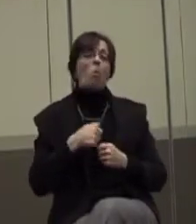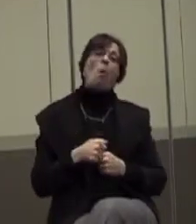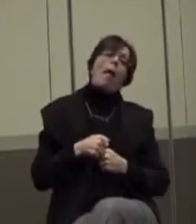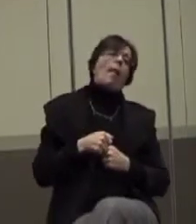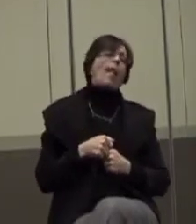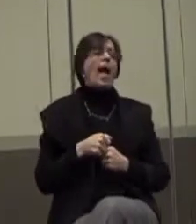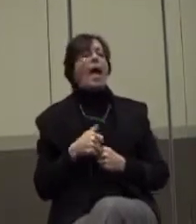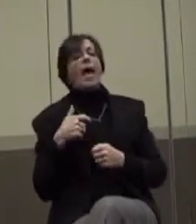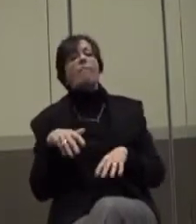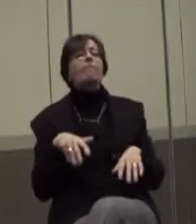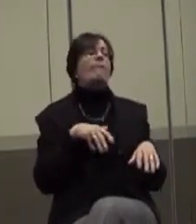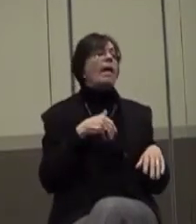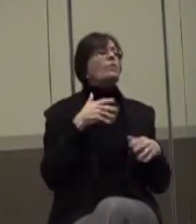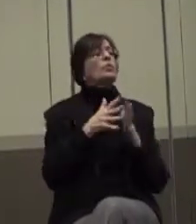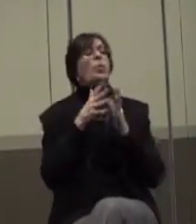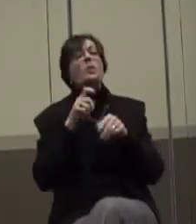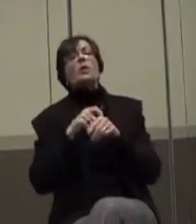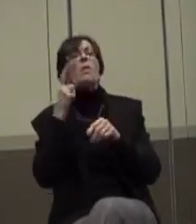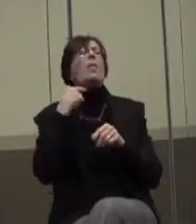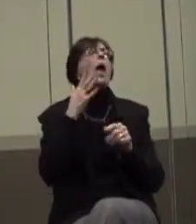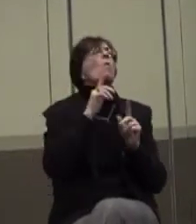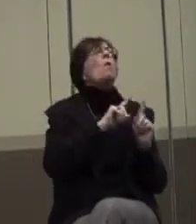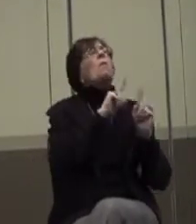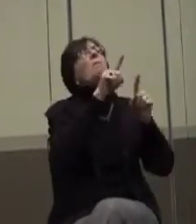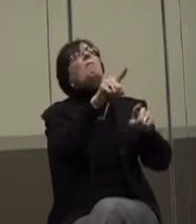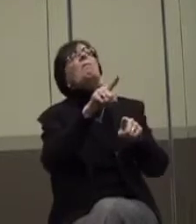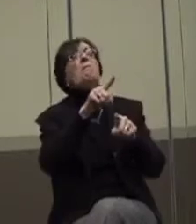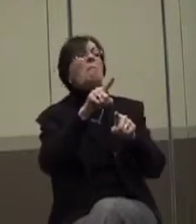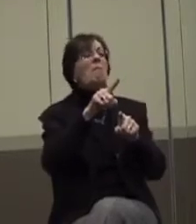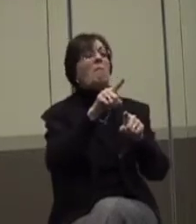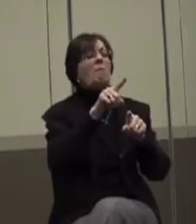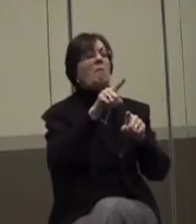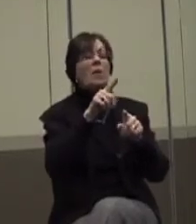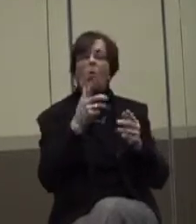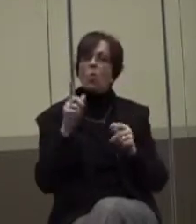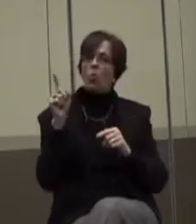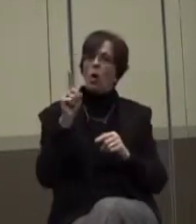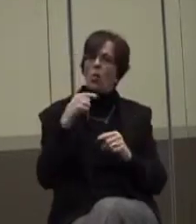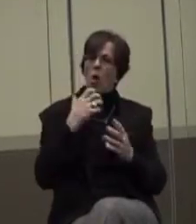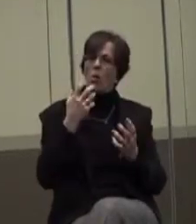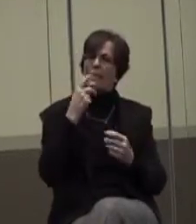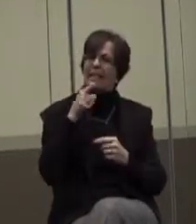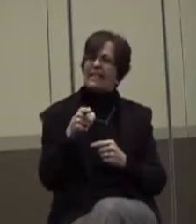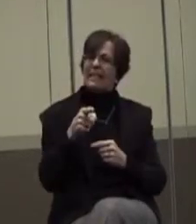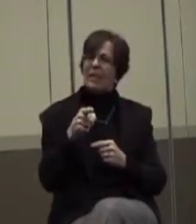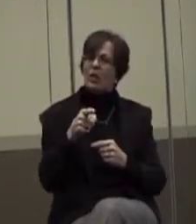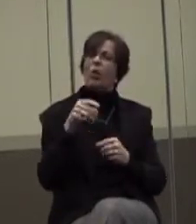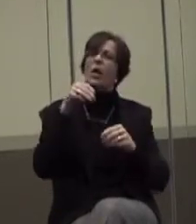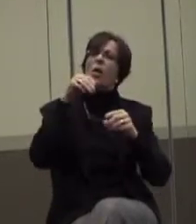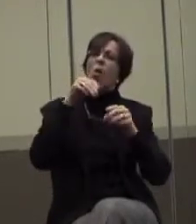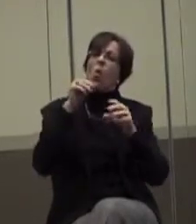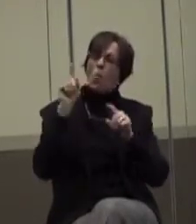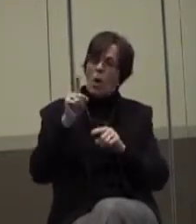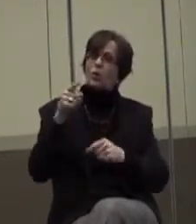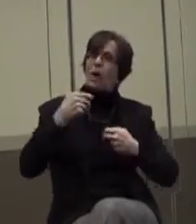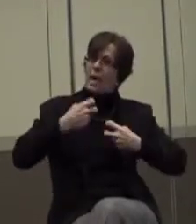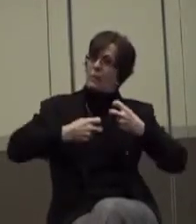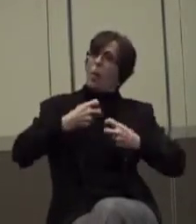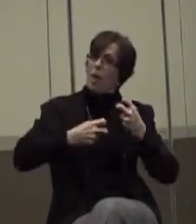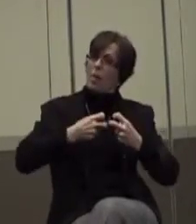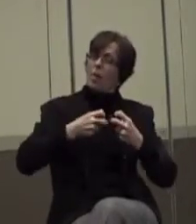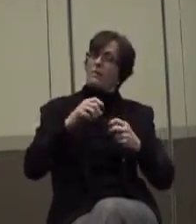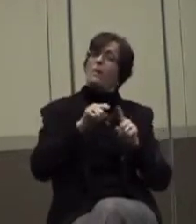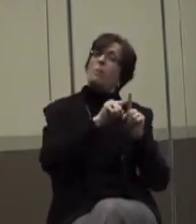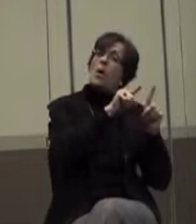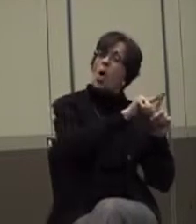got just tons of time on my hand. I think I'll just follow her the whole day, okay? Where do I want to see her? Well, I want to see her where she's having problems, but I also